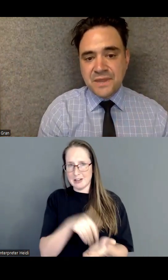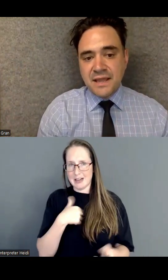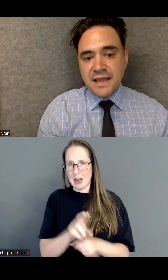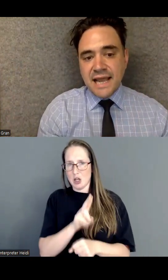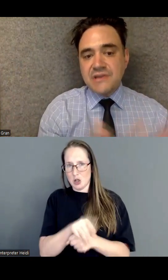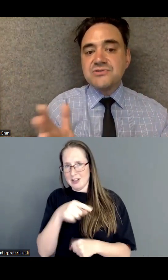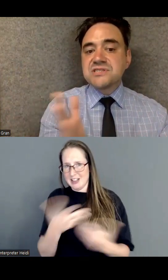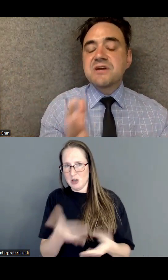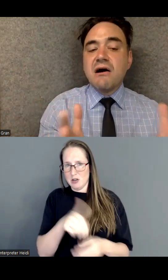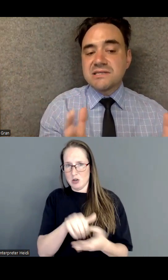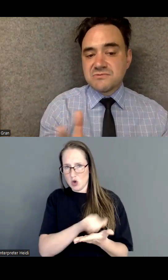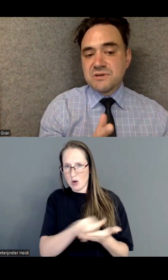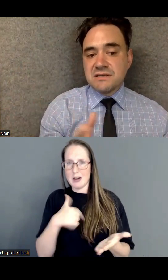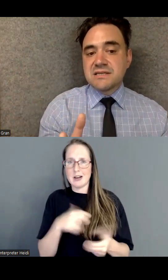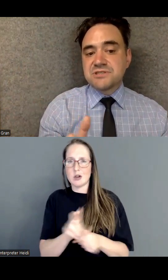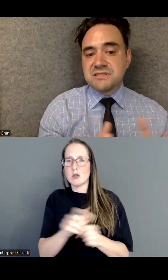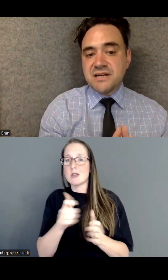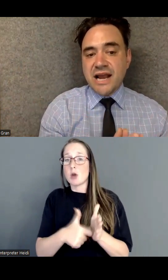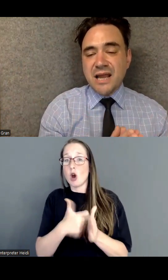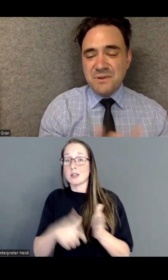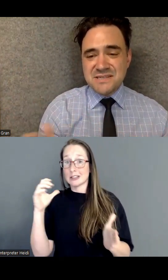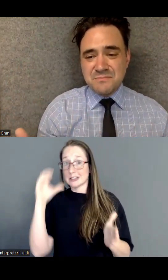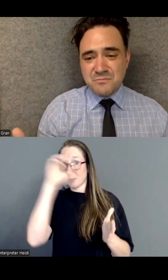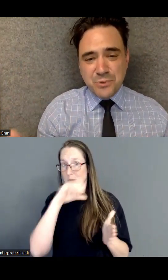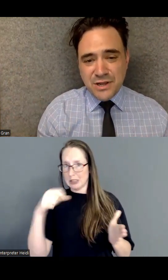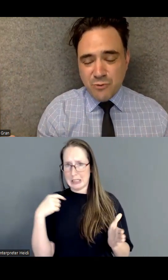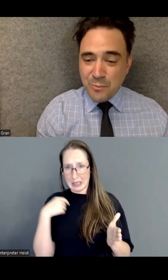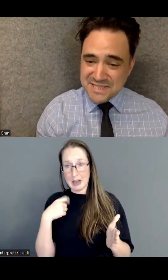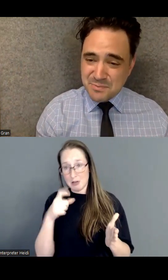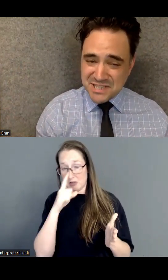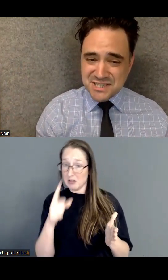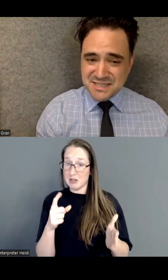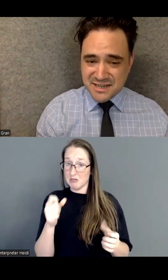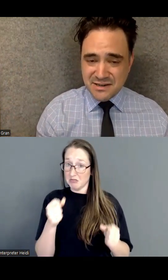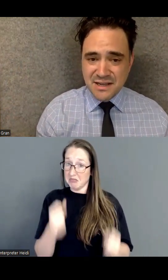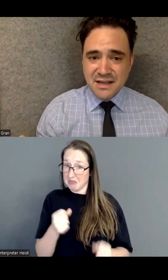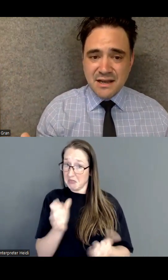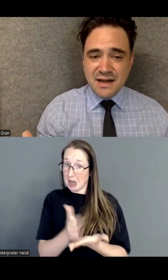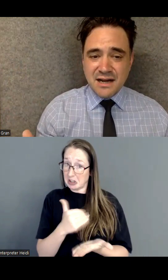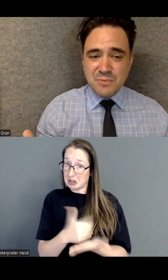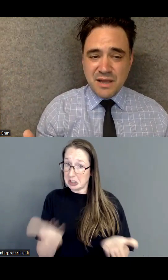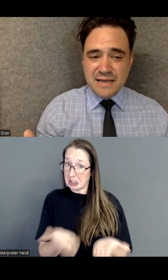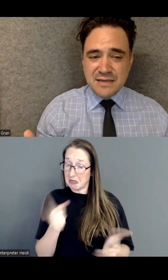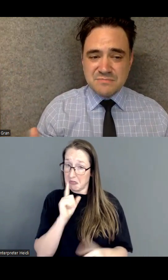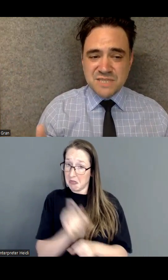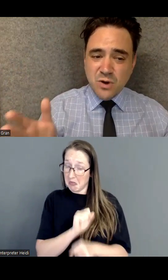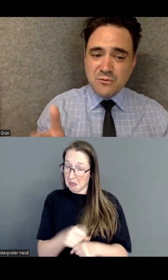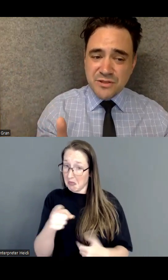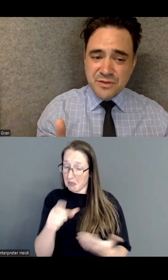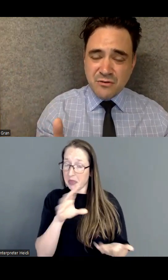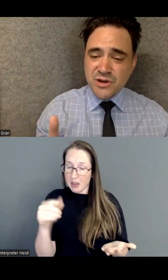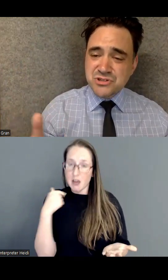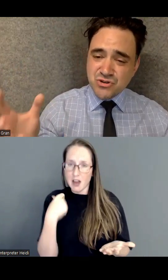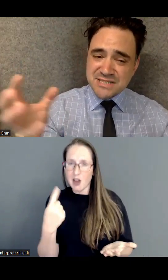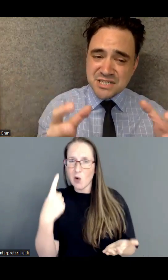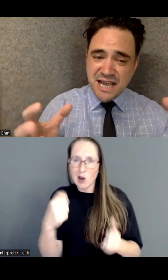here. And I used some cost assumptions here, and I built some pretty robust budgets here. And I did one with